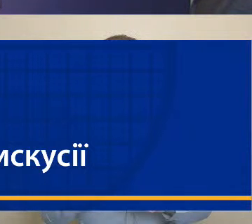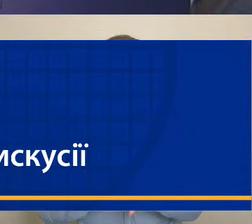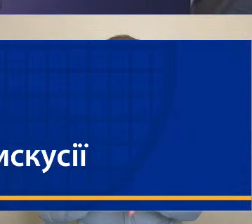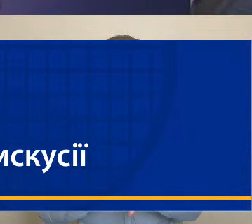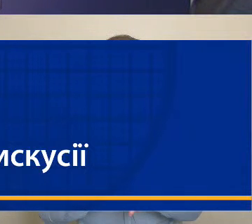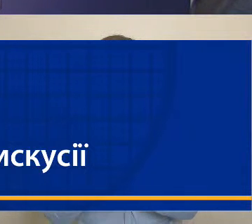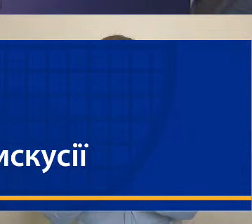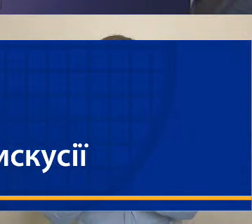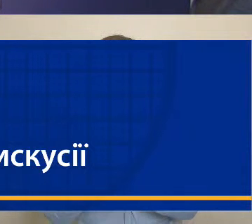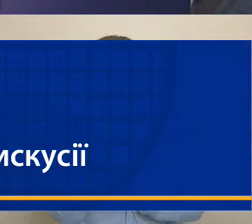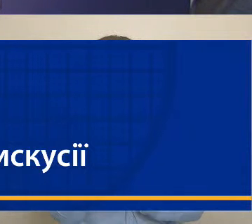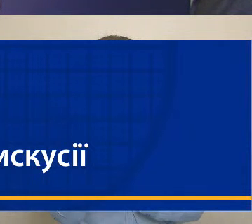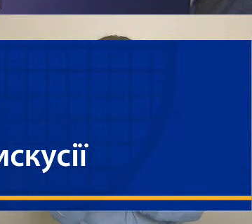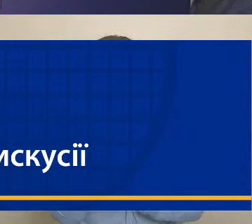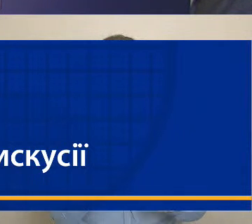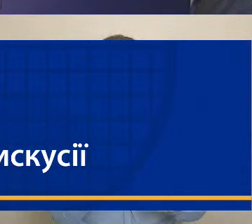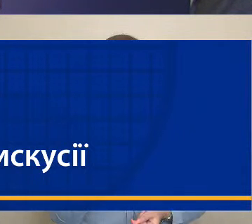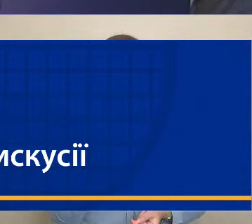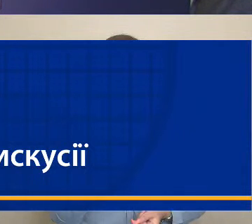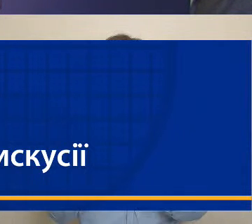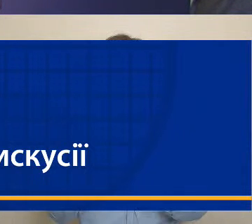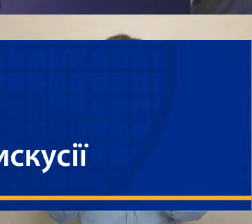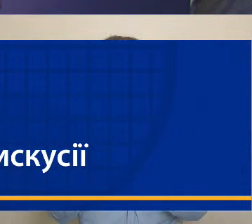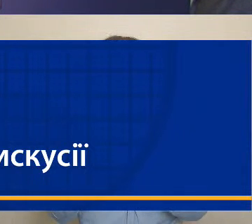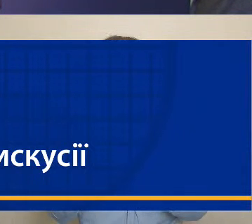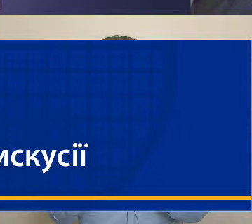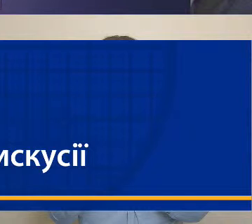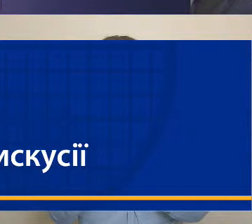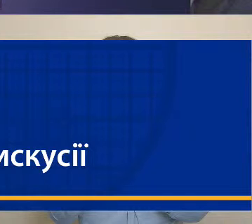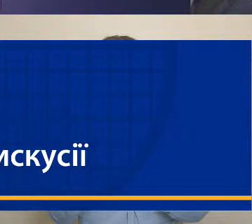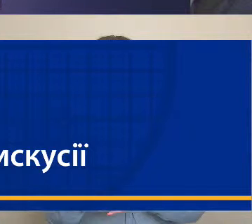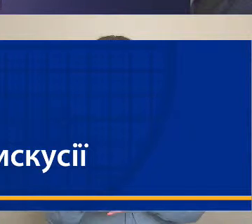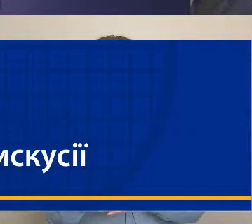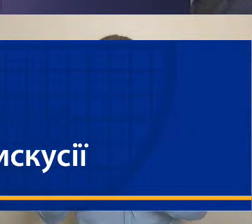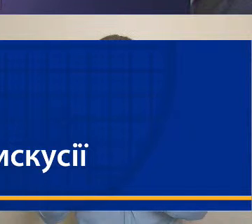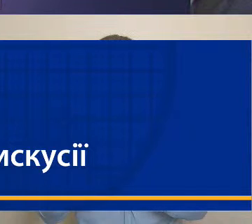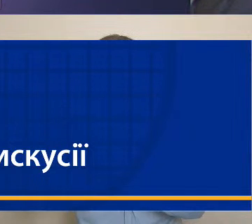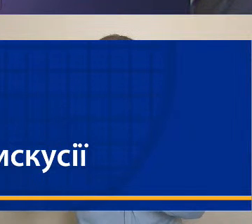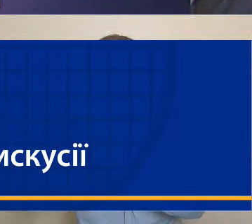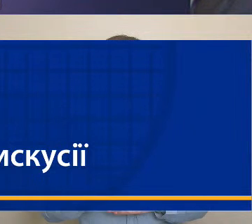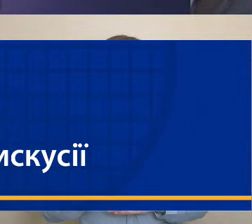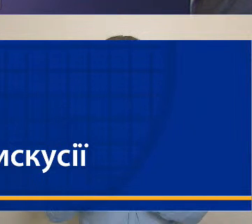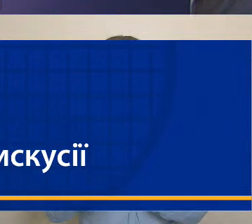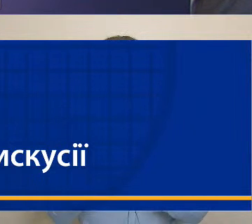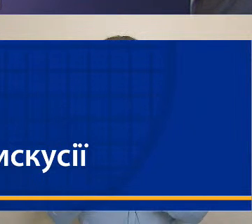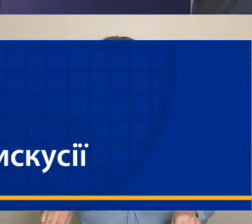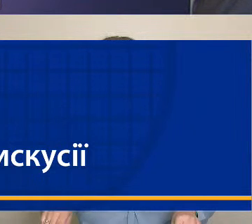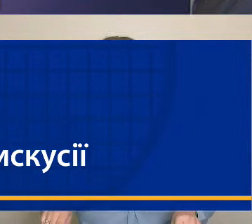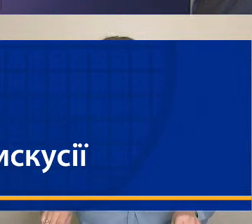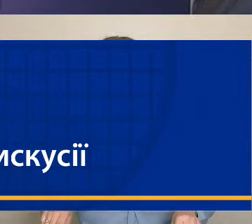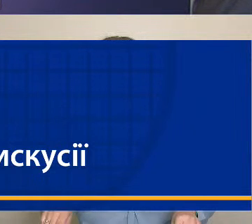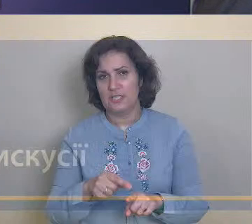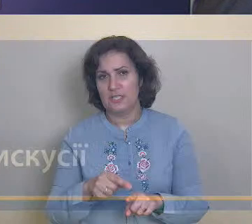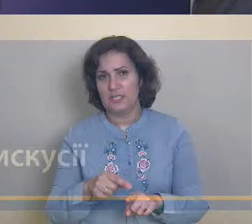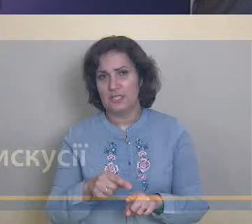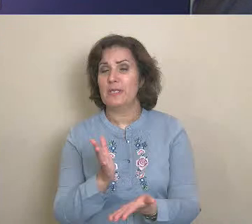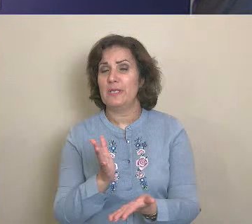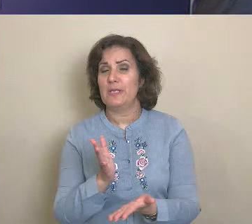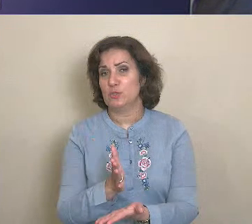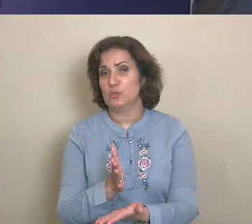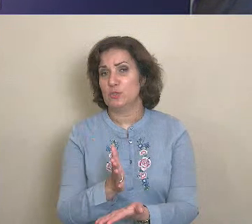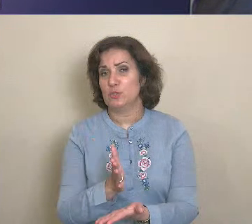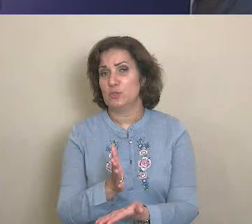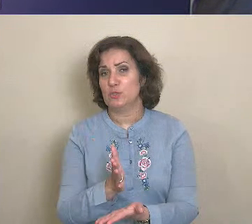the complaints at the level of the Commission and at the level of courts. And as you see, when it comes to the hierarchy of the